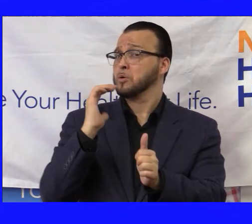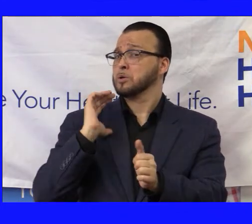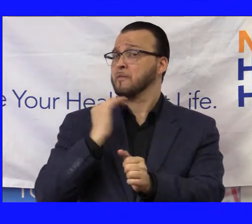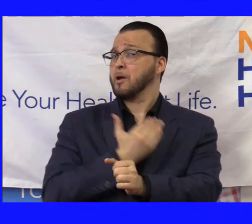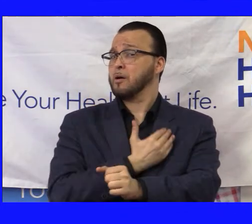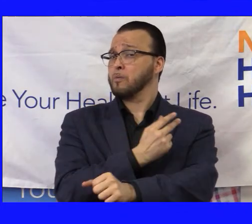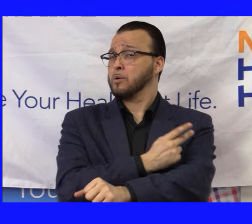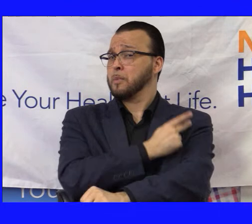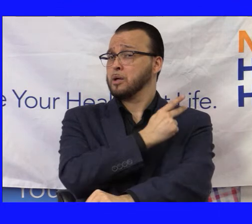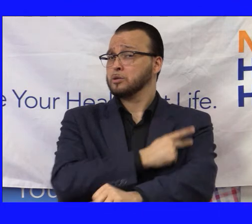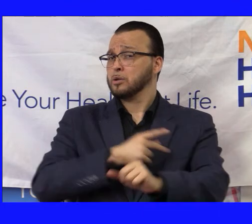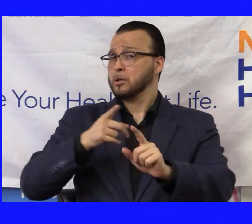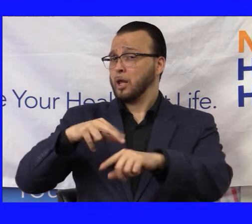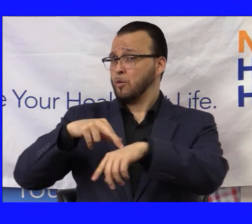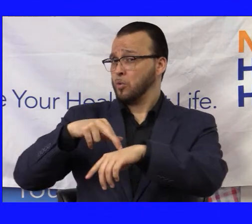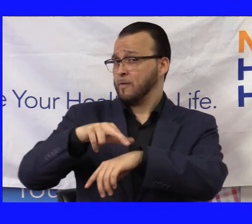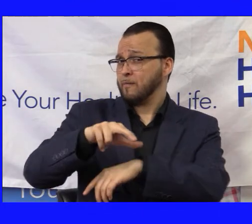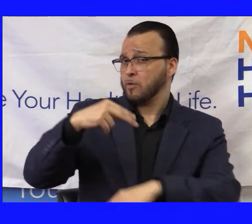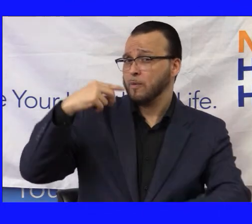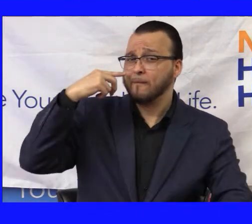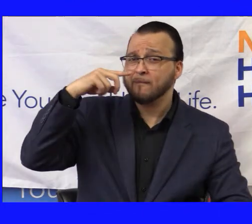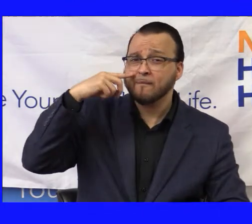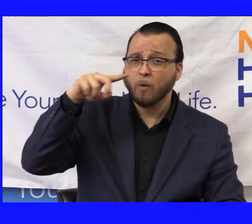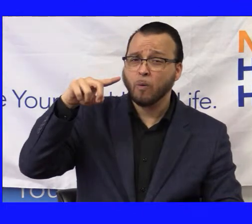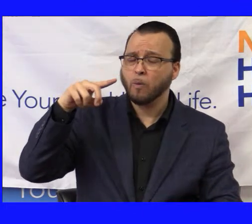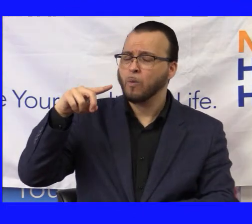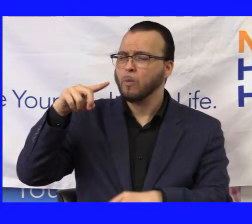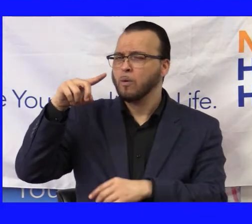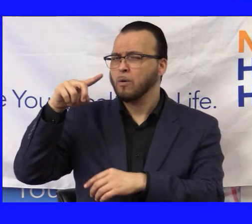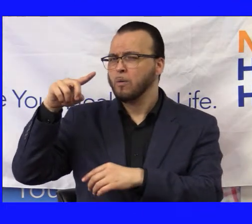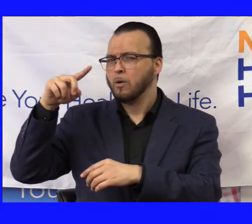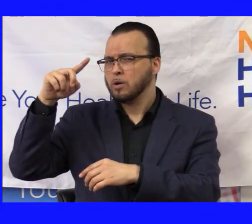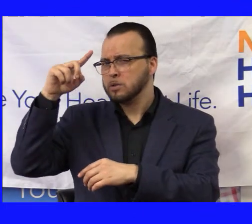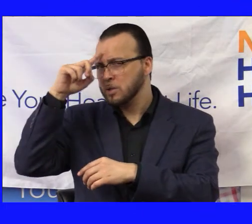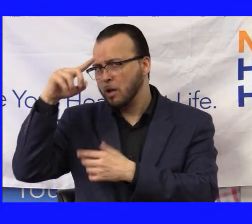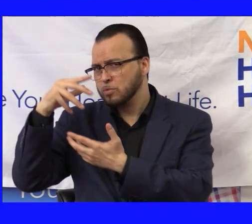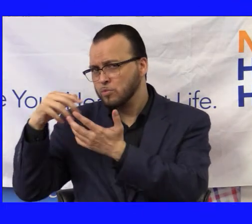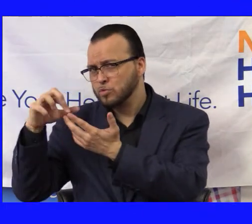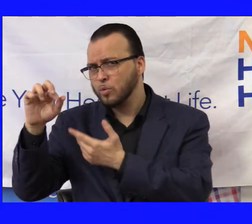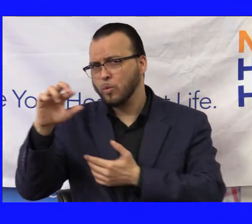referred because of psychosocial or medical or a combination?